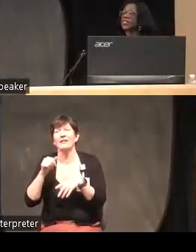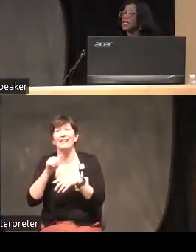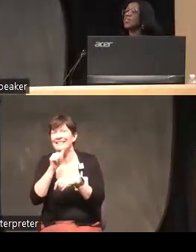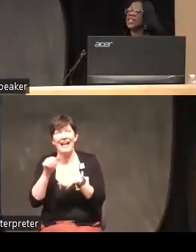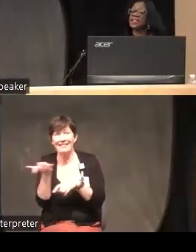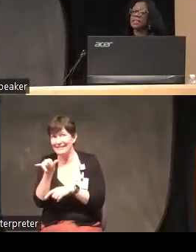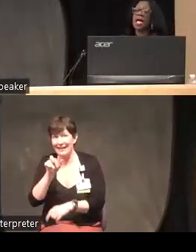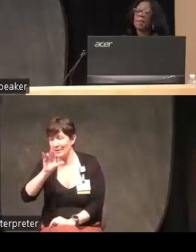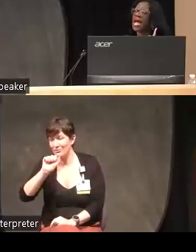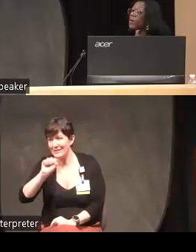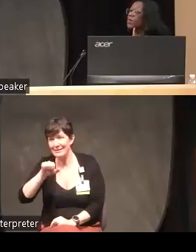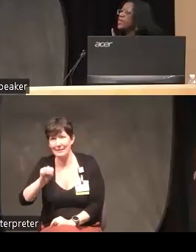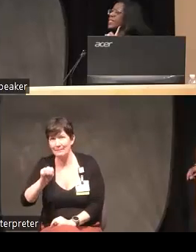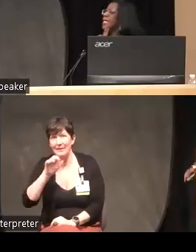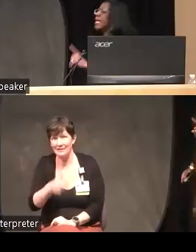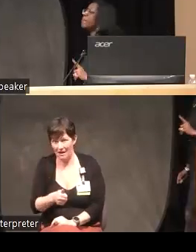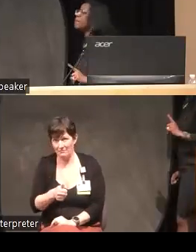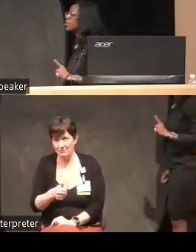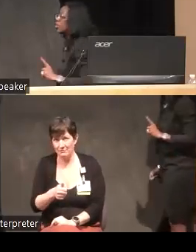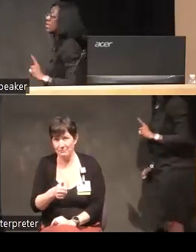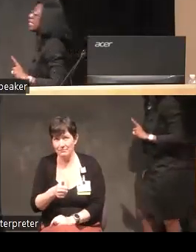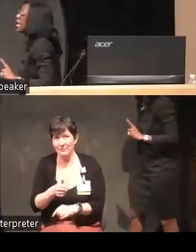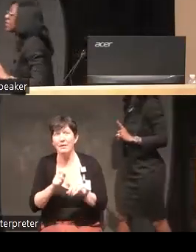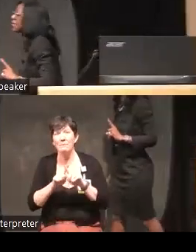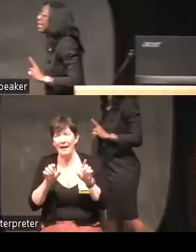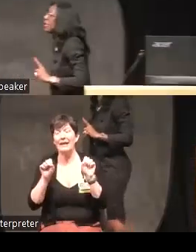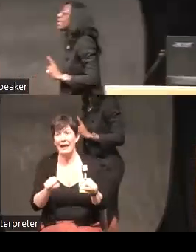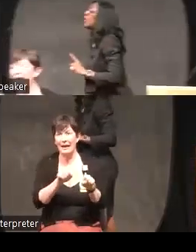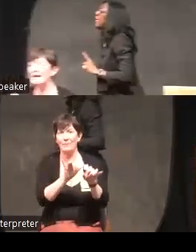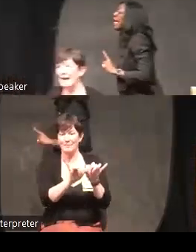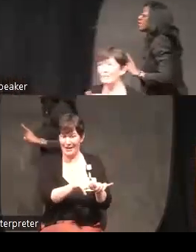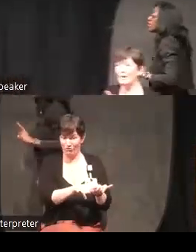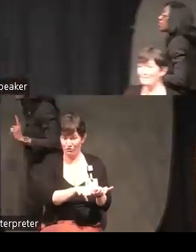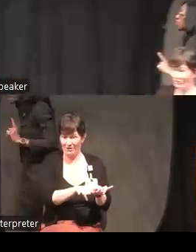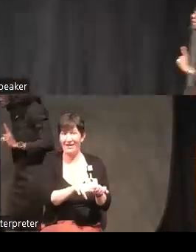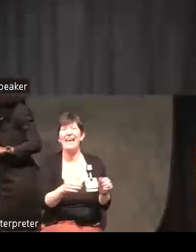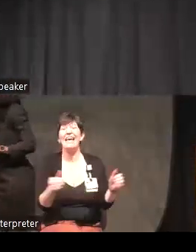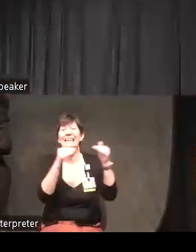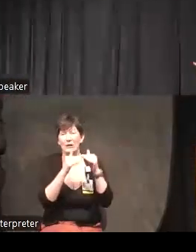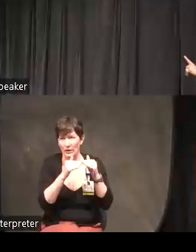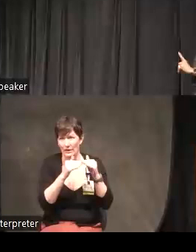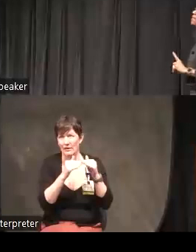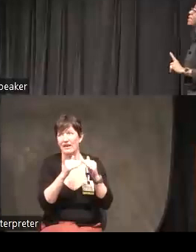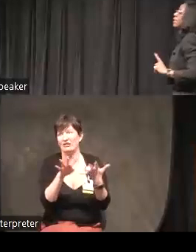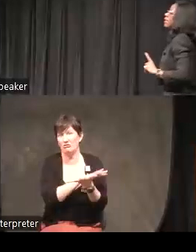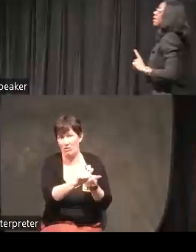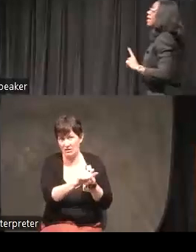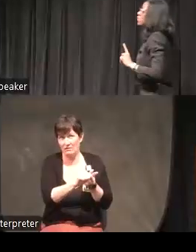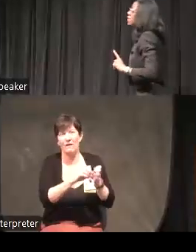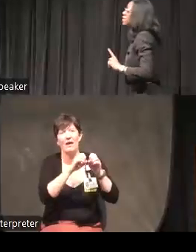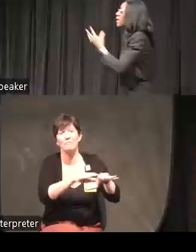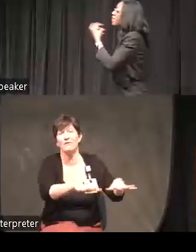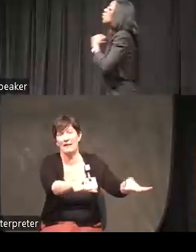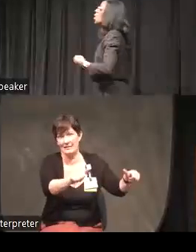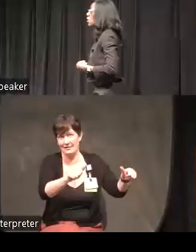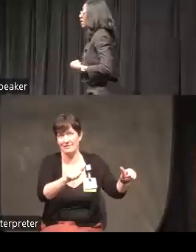the same as racism, but I will tell you that they can be measured, and in the aggregate, they are equally as destructive and pervasive as